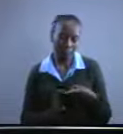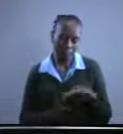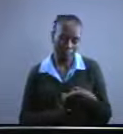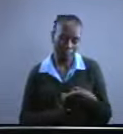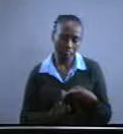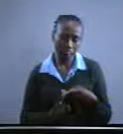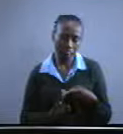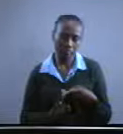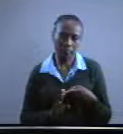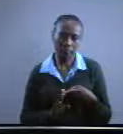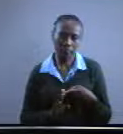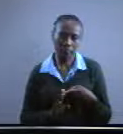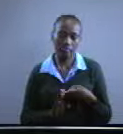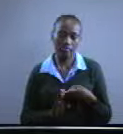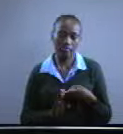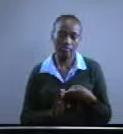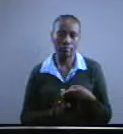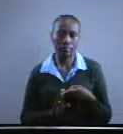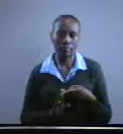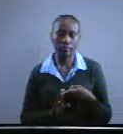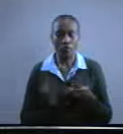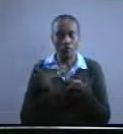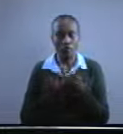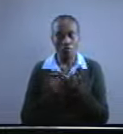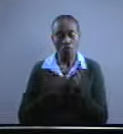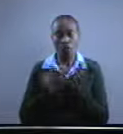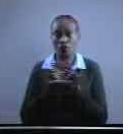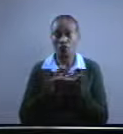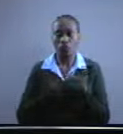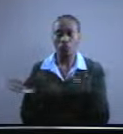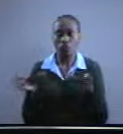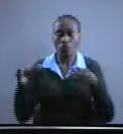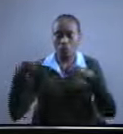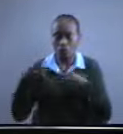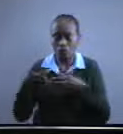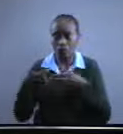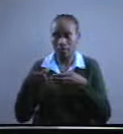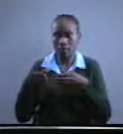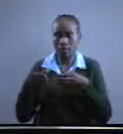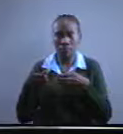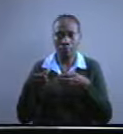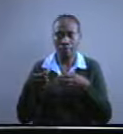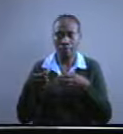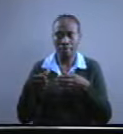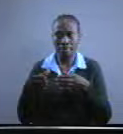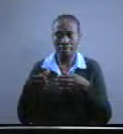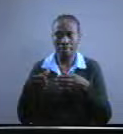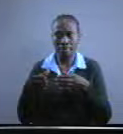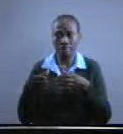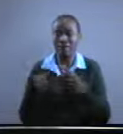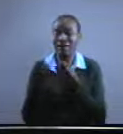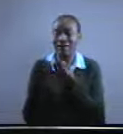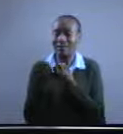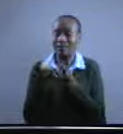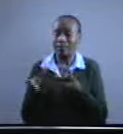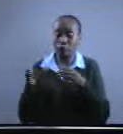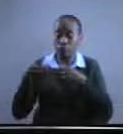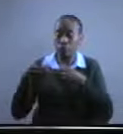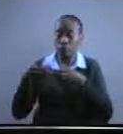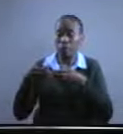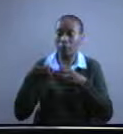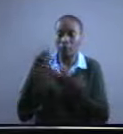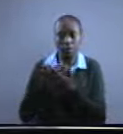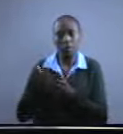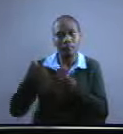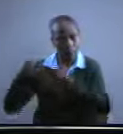is a quorum requirement created by the Constitution. The Constitution provides that a